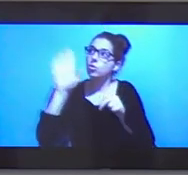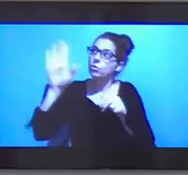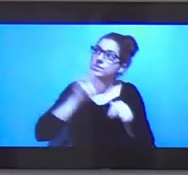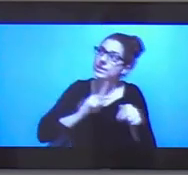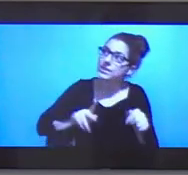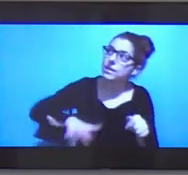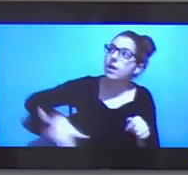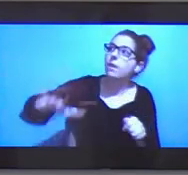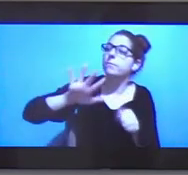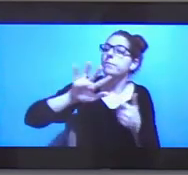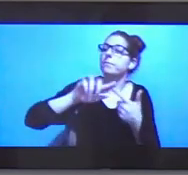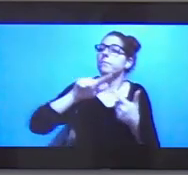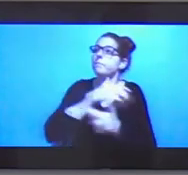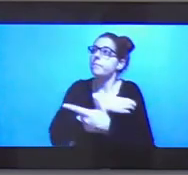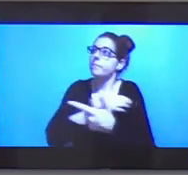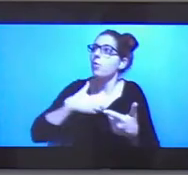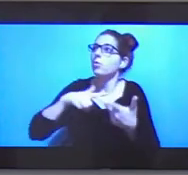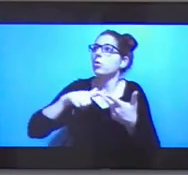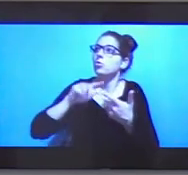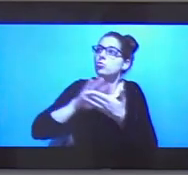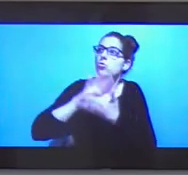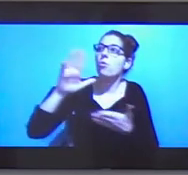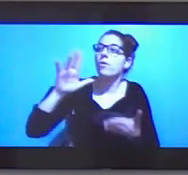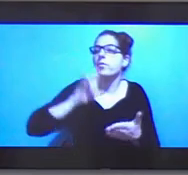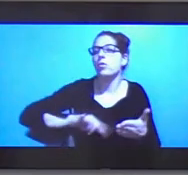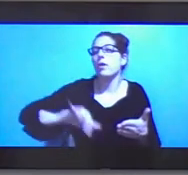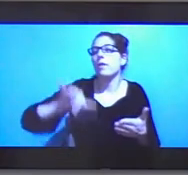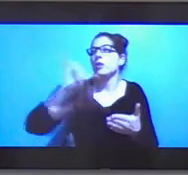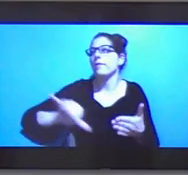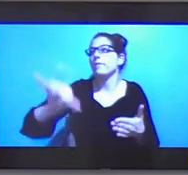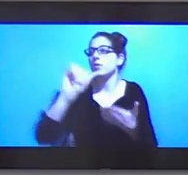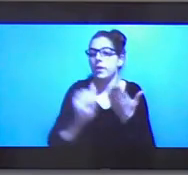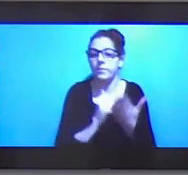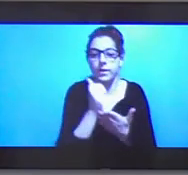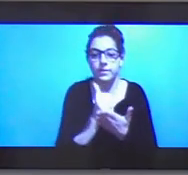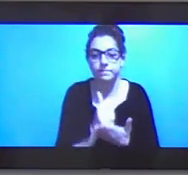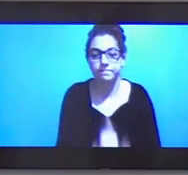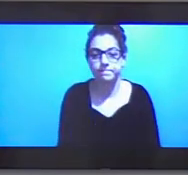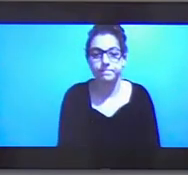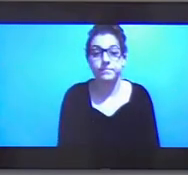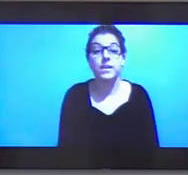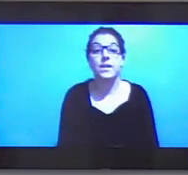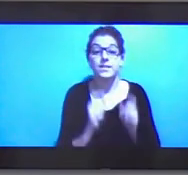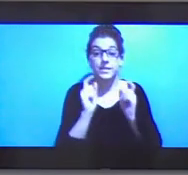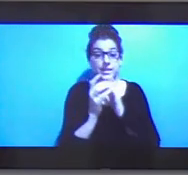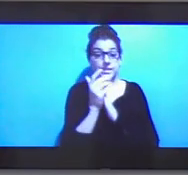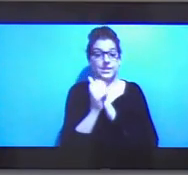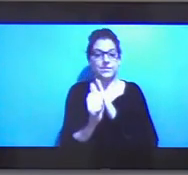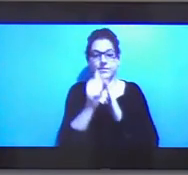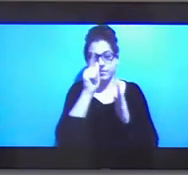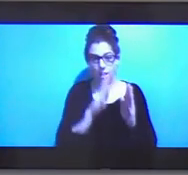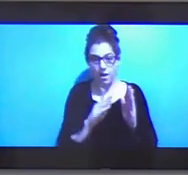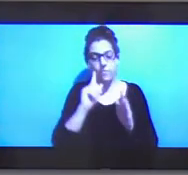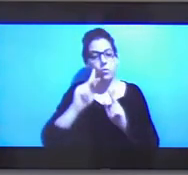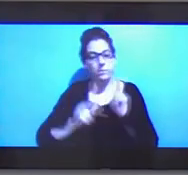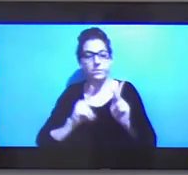power, and the glory, forever and ever. Amen. The gifts of God for the people of God.